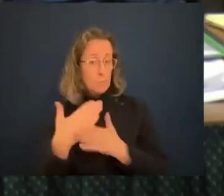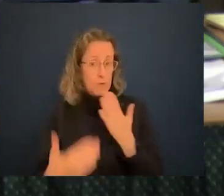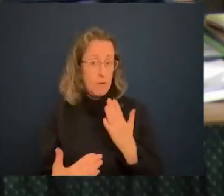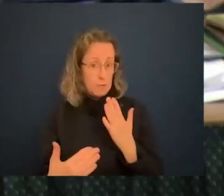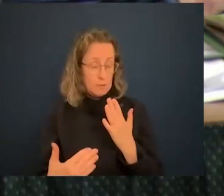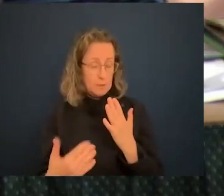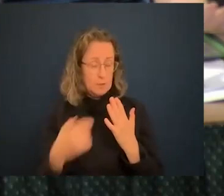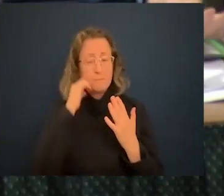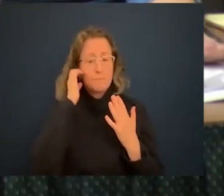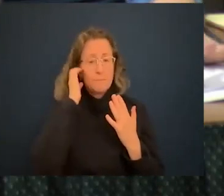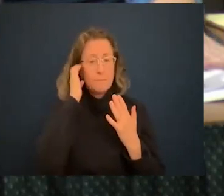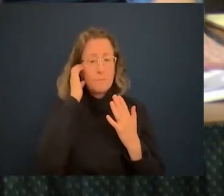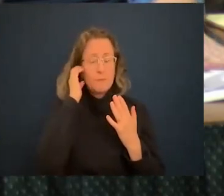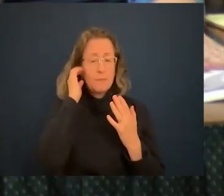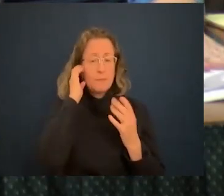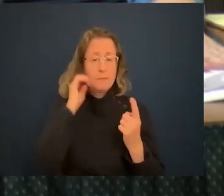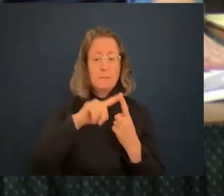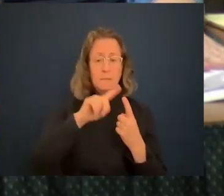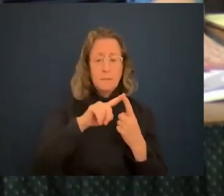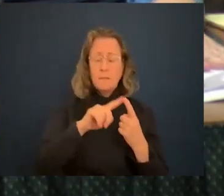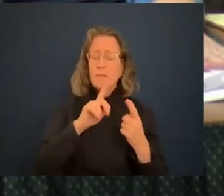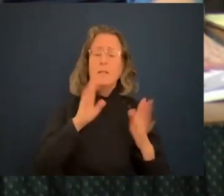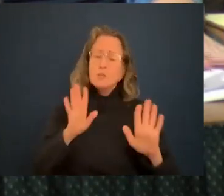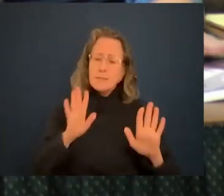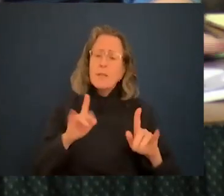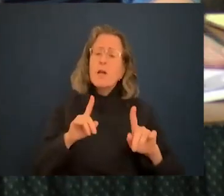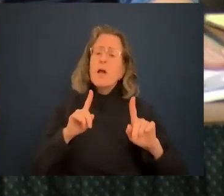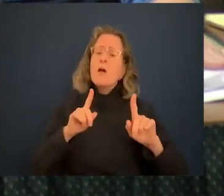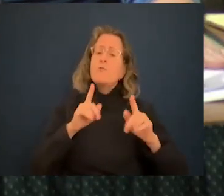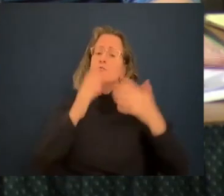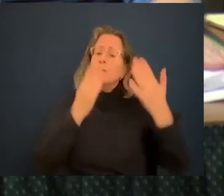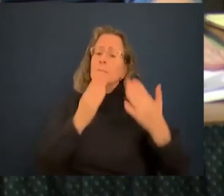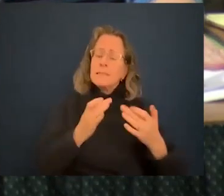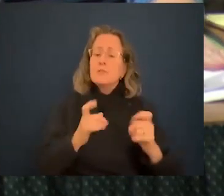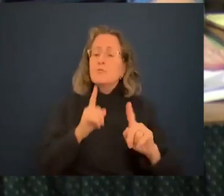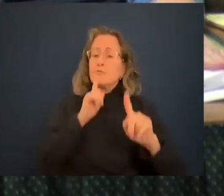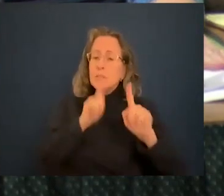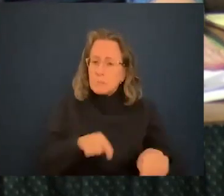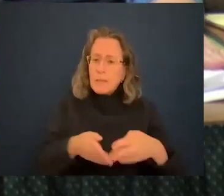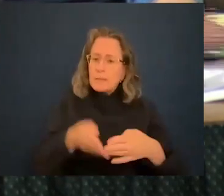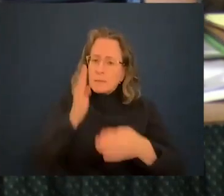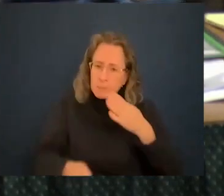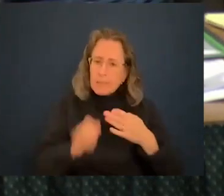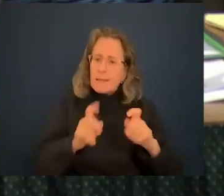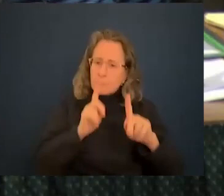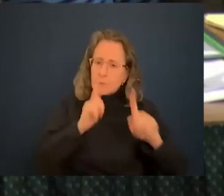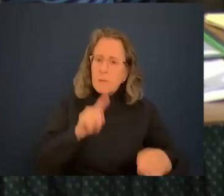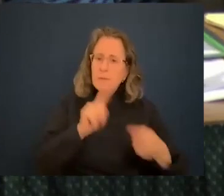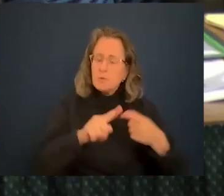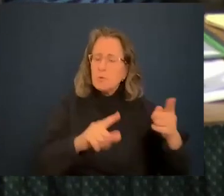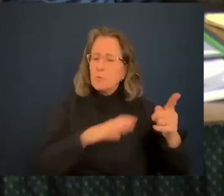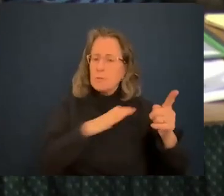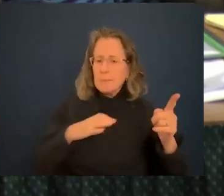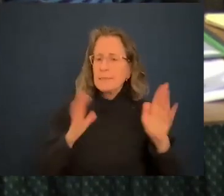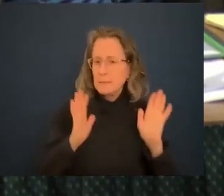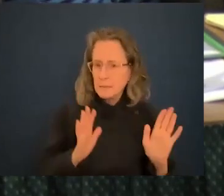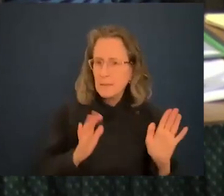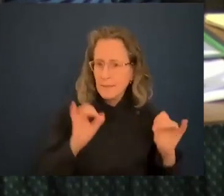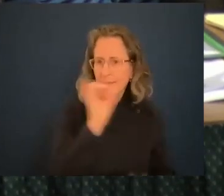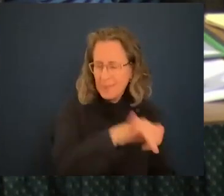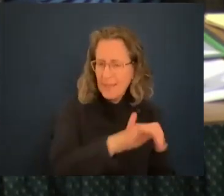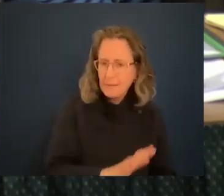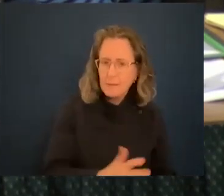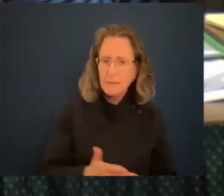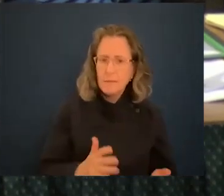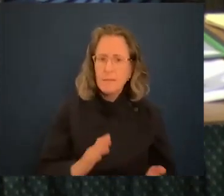in terms of preparing a response to the recommendations completing them tasks I think that's something that